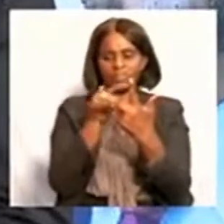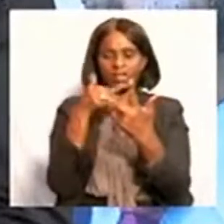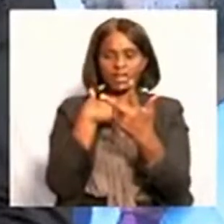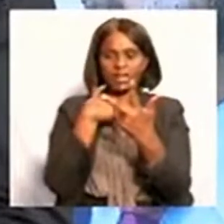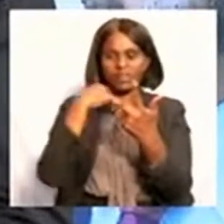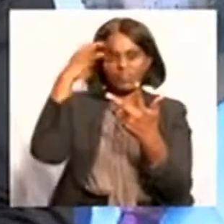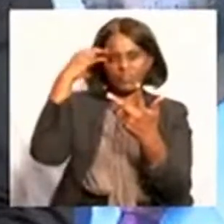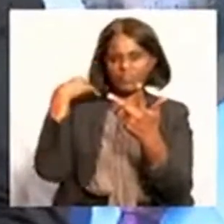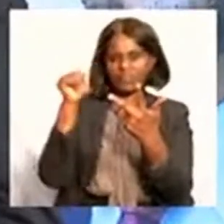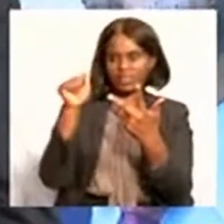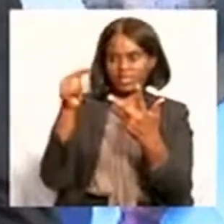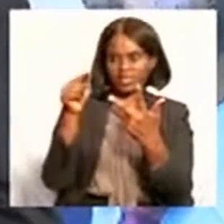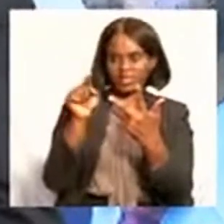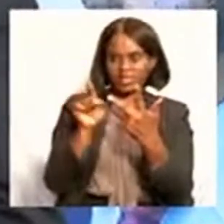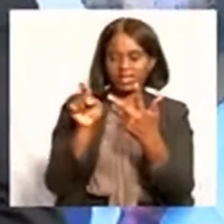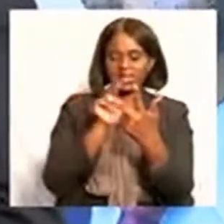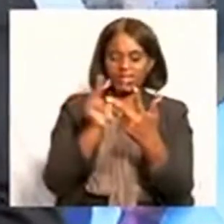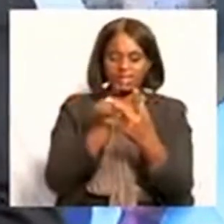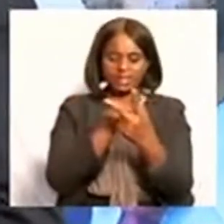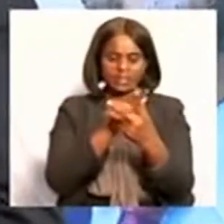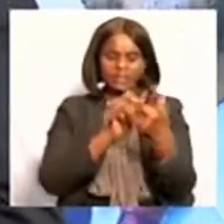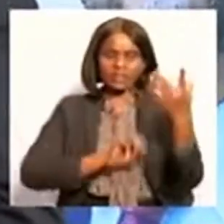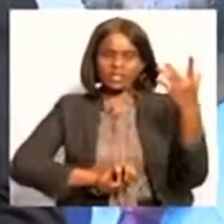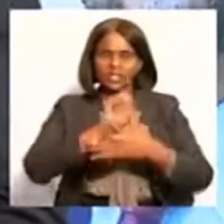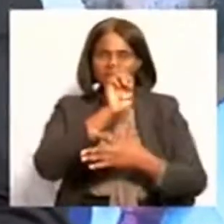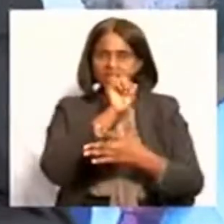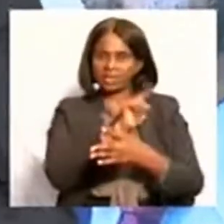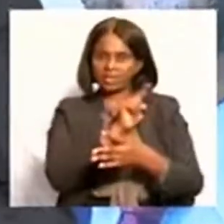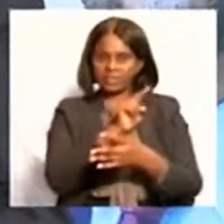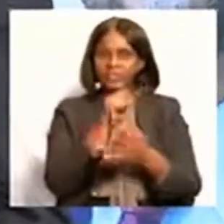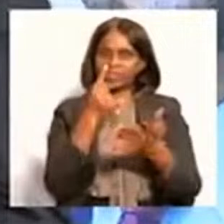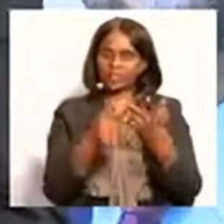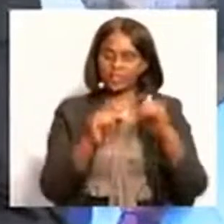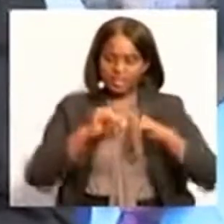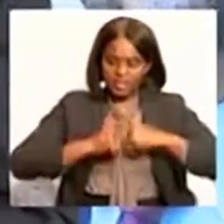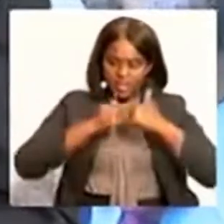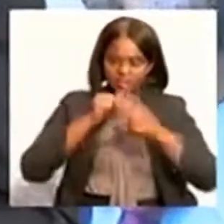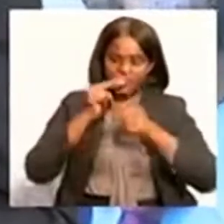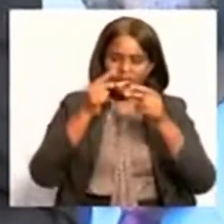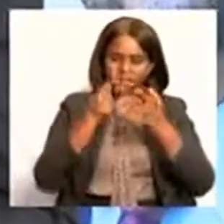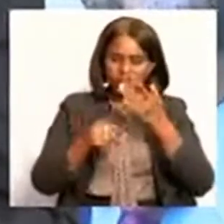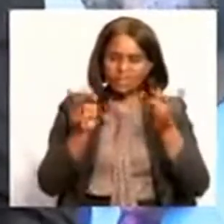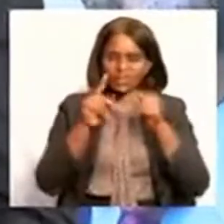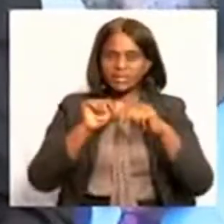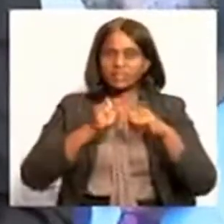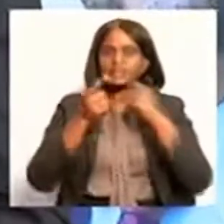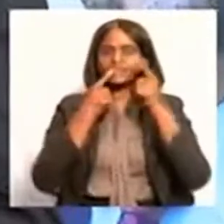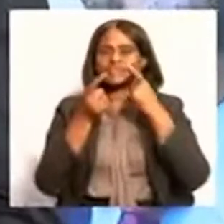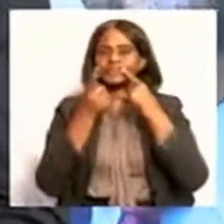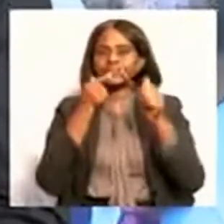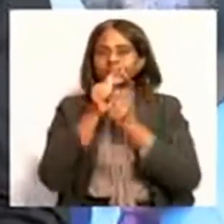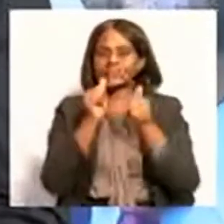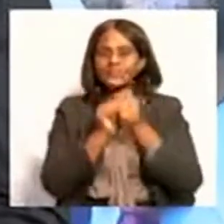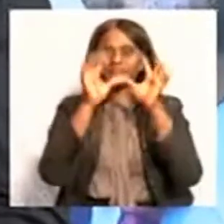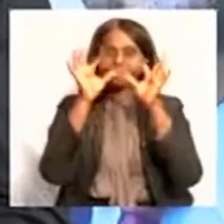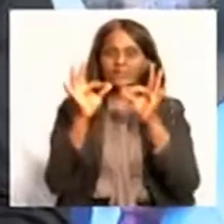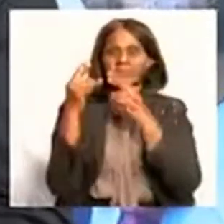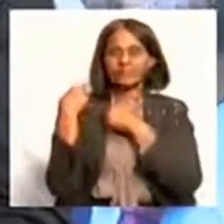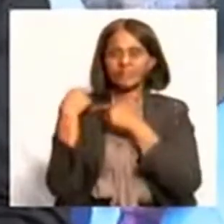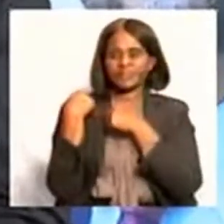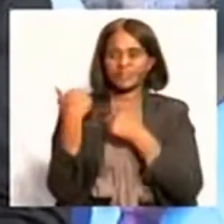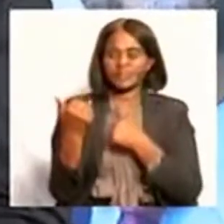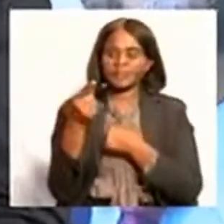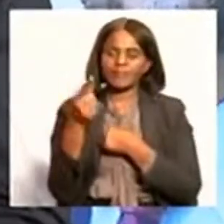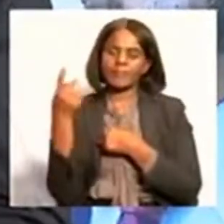of the Auditor General as well as the Executive. So what we mean then when we talk about accountability triangle? So